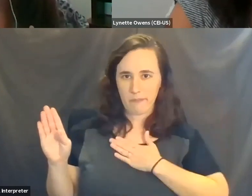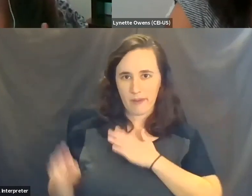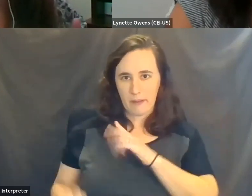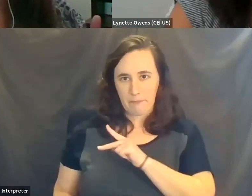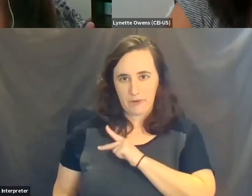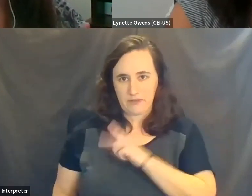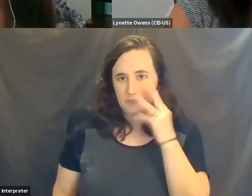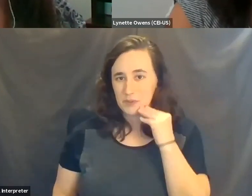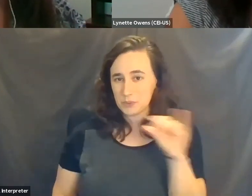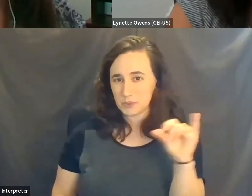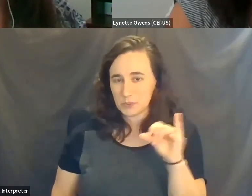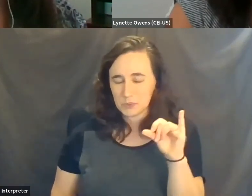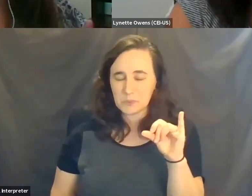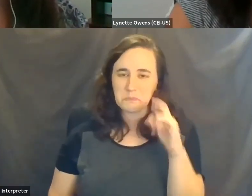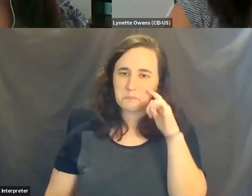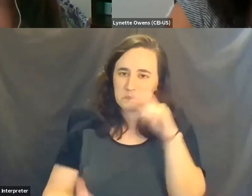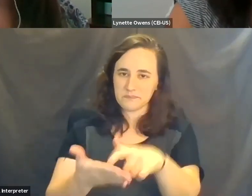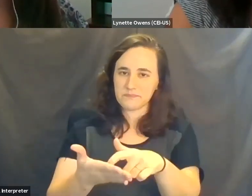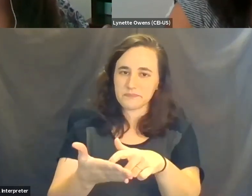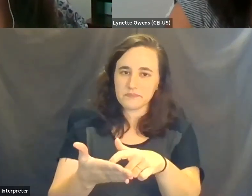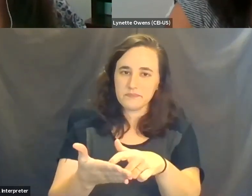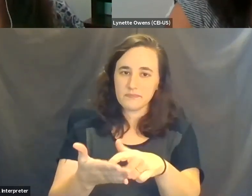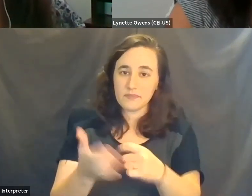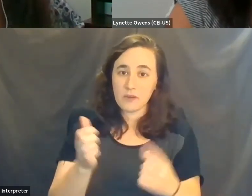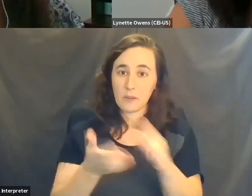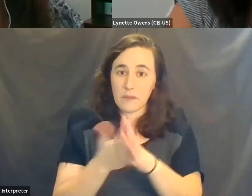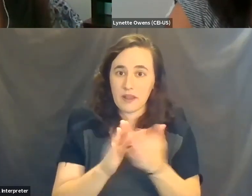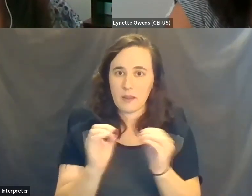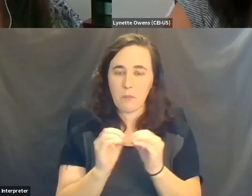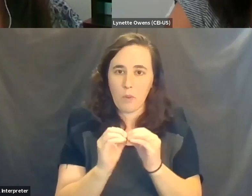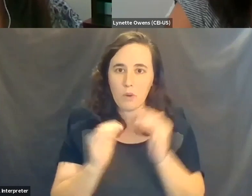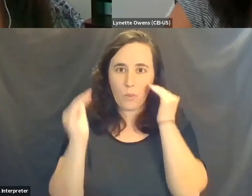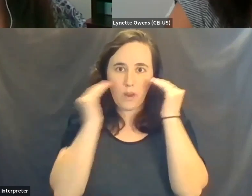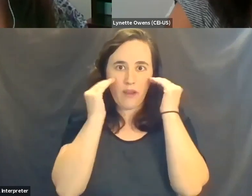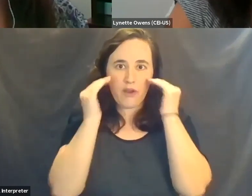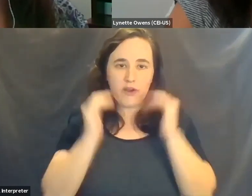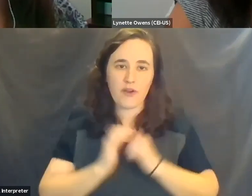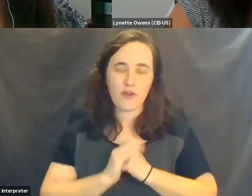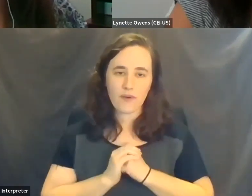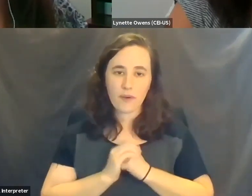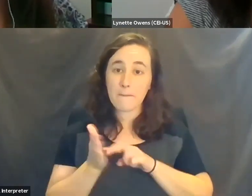this situation, everyone became a heightened version of themselves. So students who were